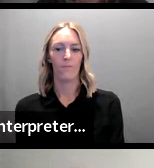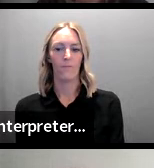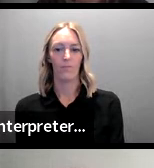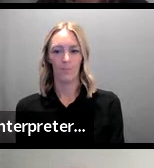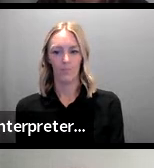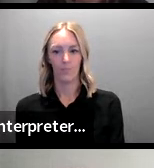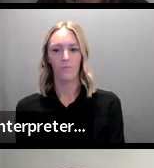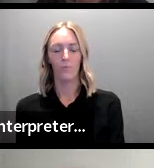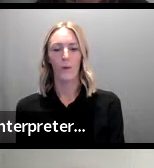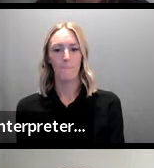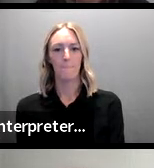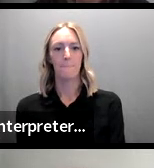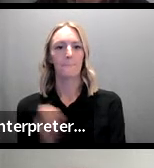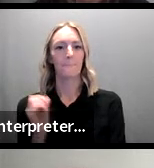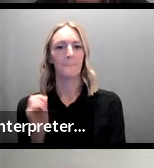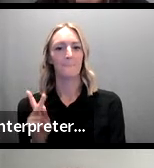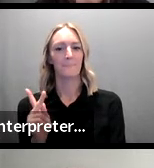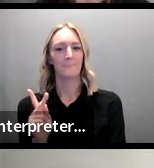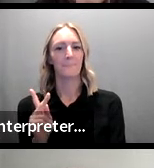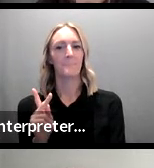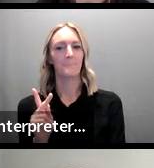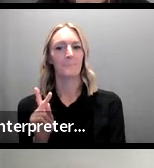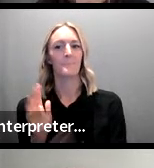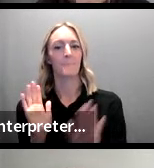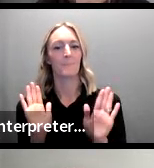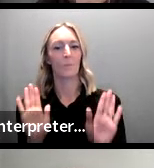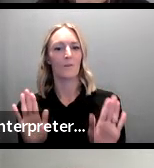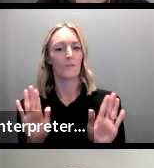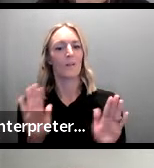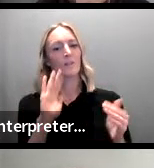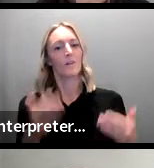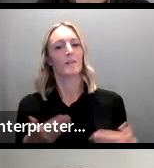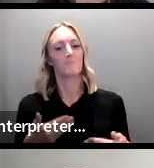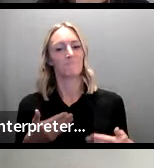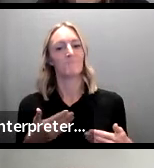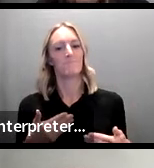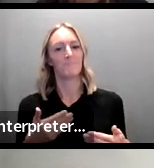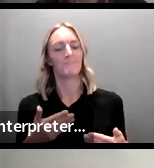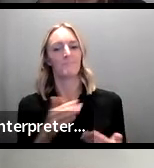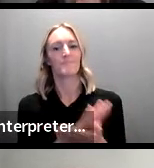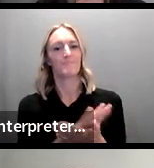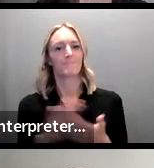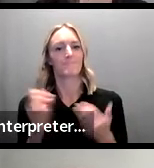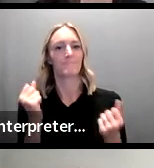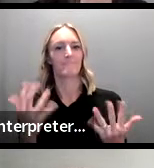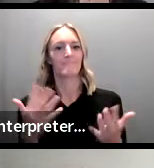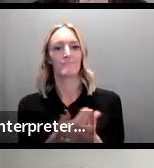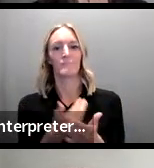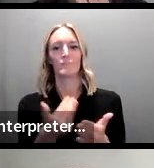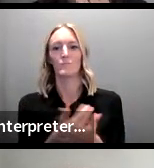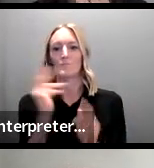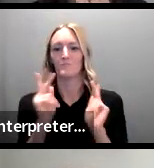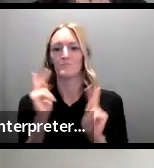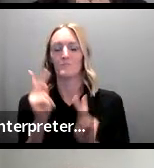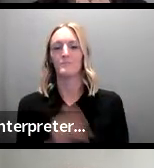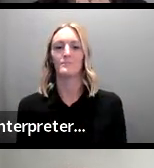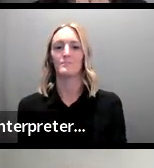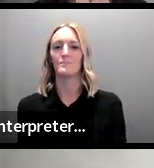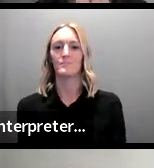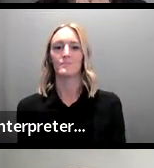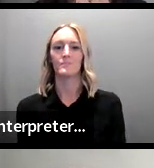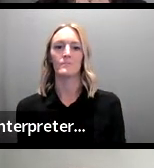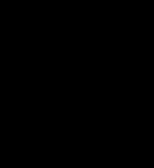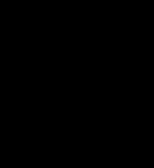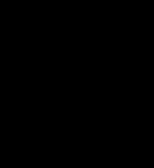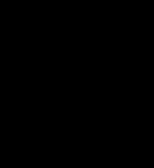Okay, wonderful. Well, welcome to everyone. It's nice to have a lot of new faces. Maybe we can put